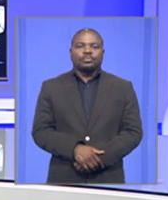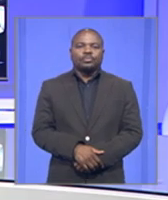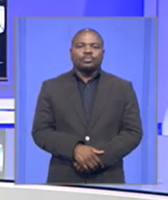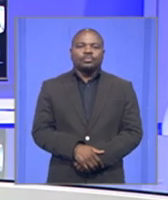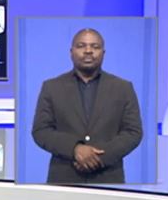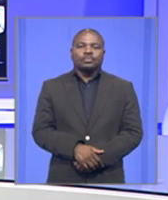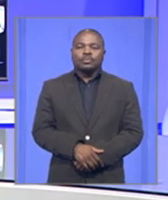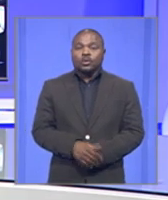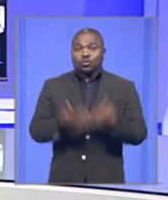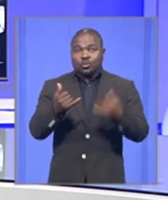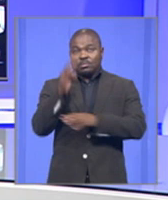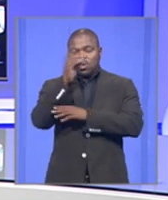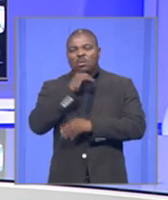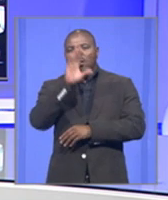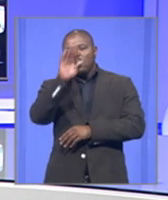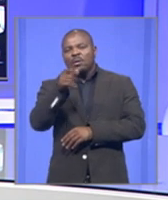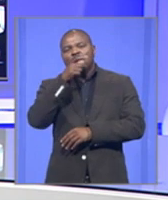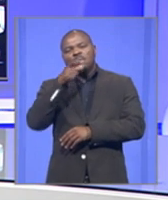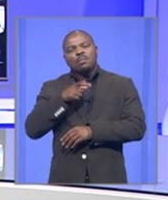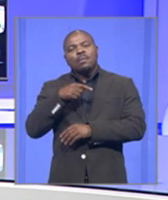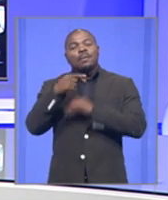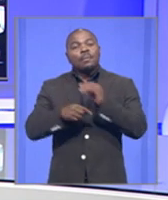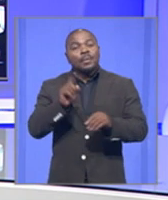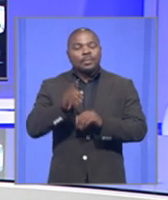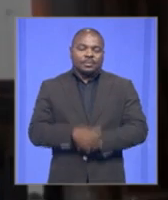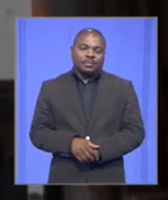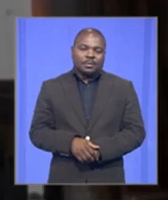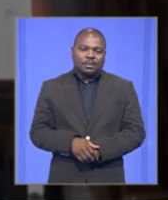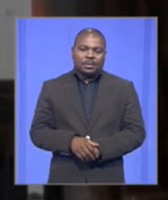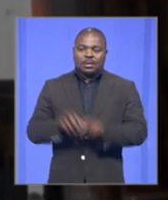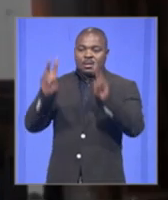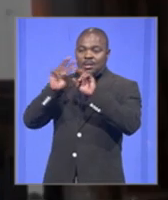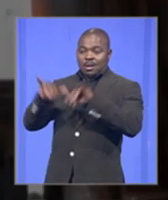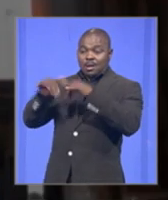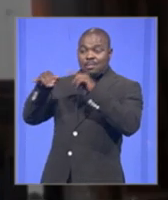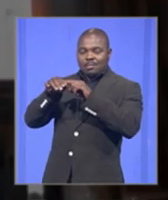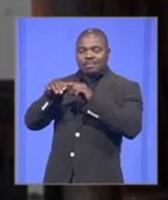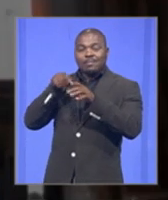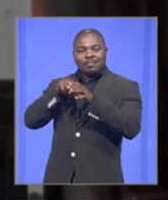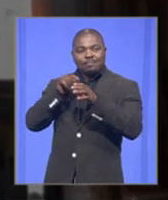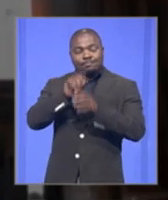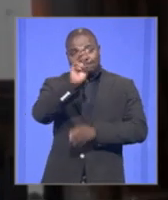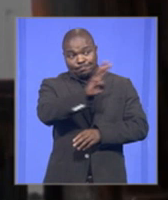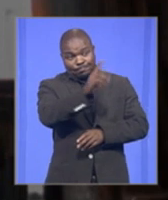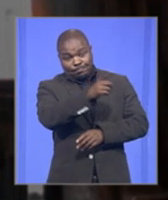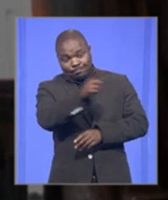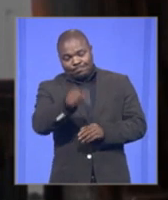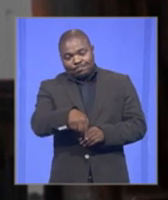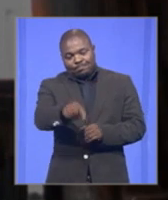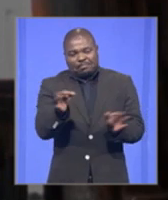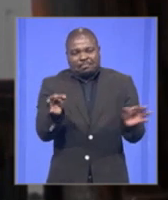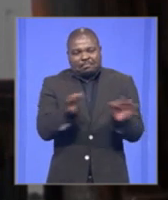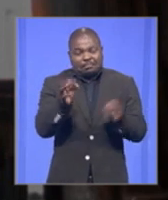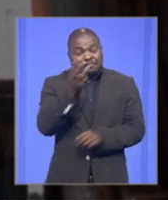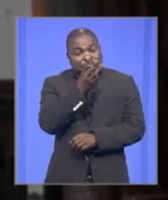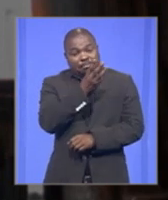Go sa le gale re lopile tshwaelo ya gago mo ntlheng ya gore setlamo sa motlakase Eskom se tsibusa baagi gore mariga ano a tlile go